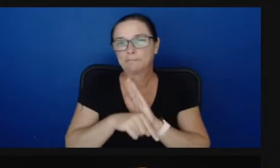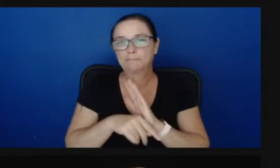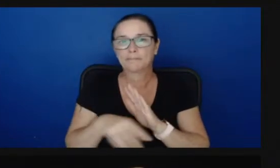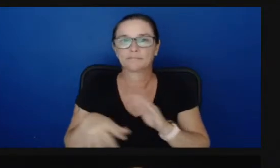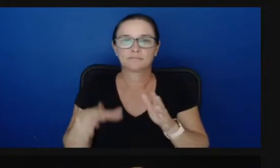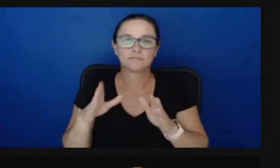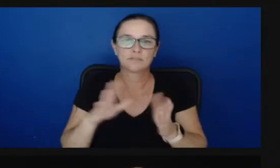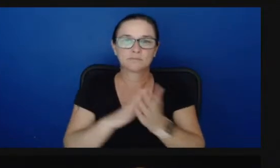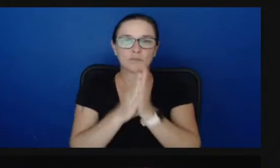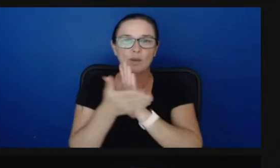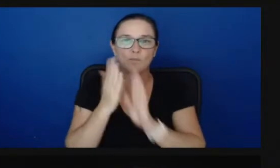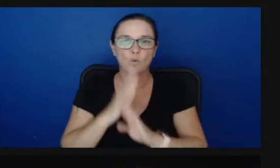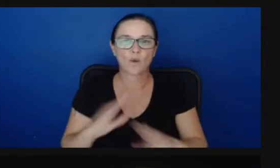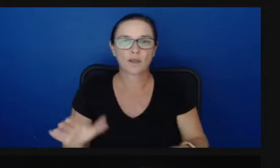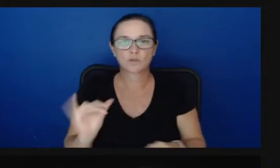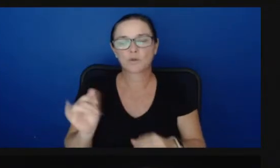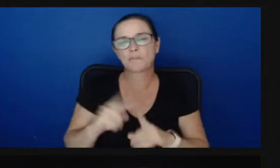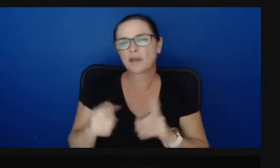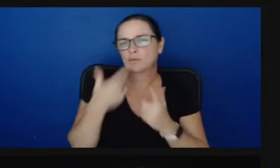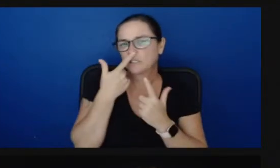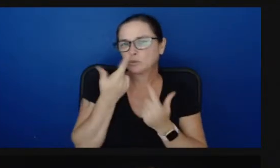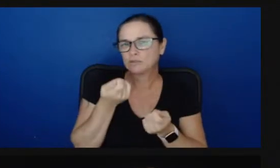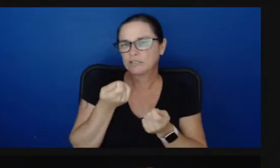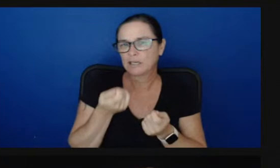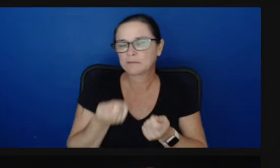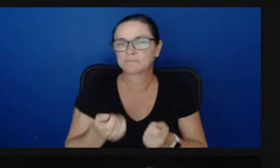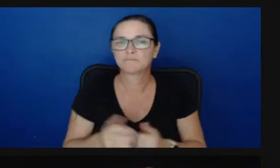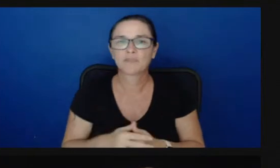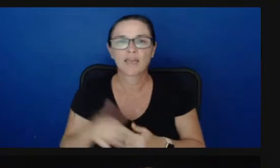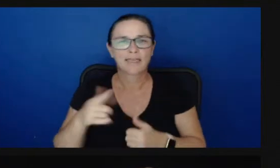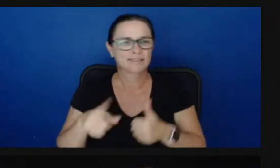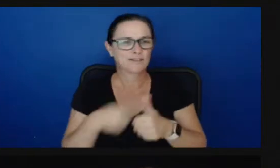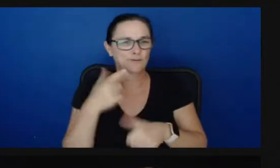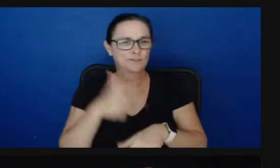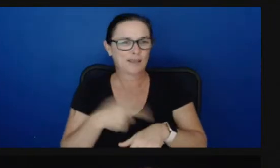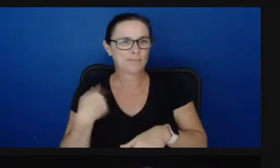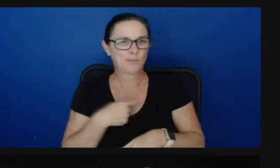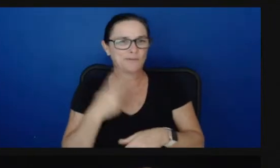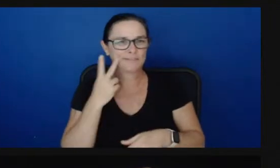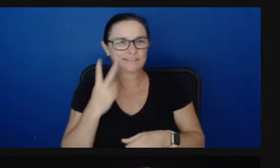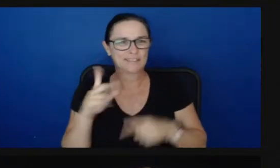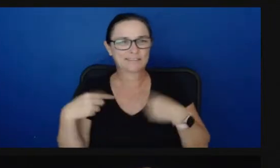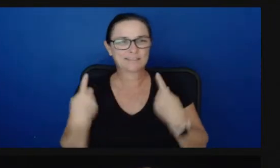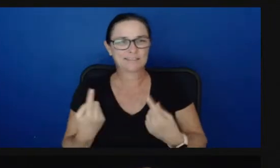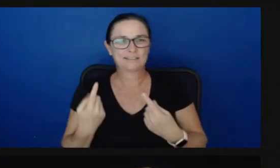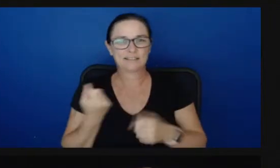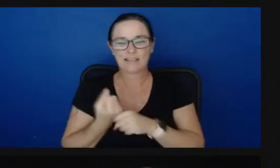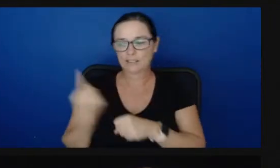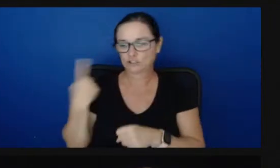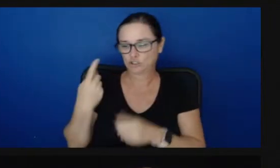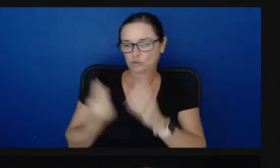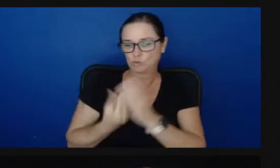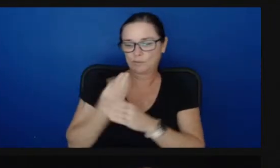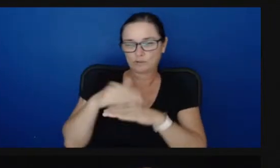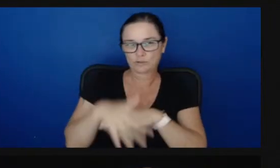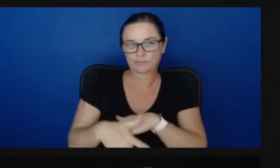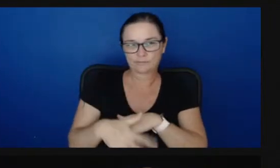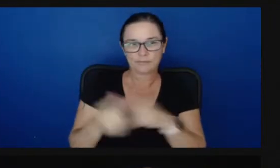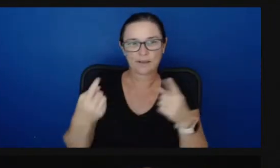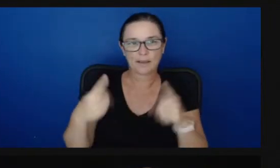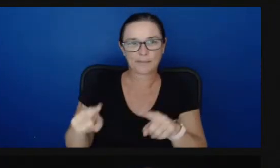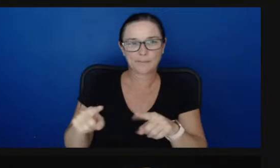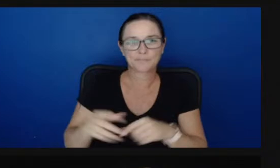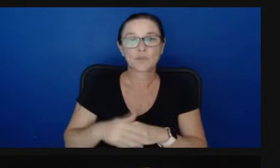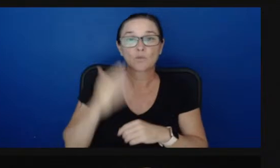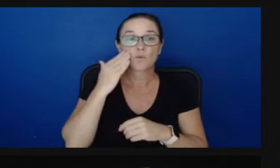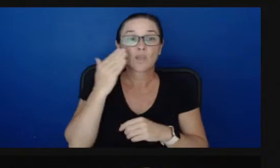So that's interesting. It's notable, this is the first time we've seen this since the eruption last year. We know the volcano